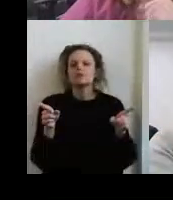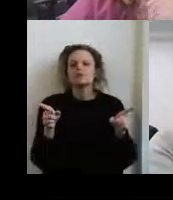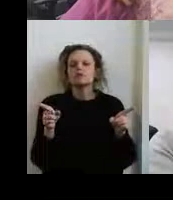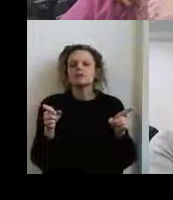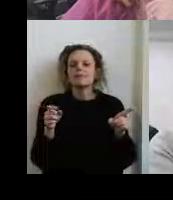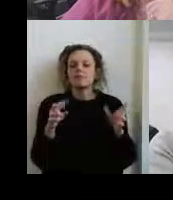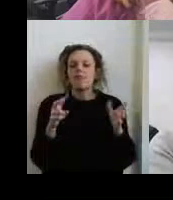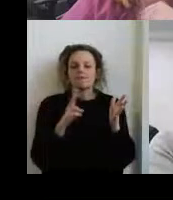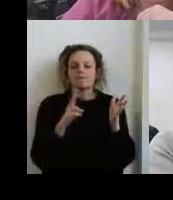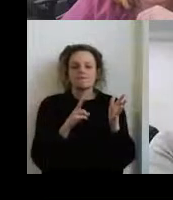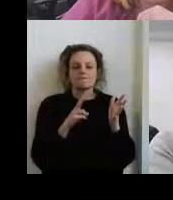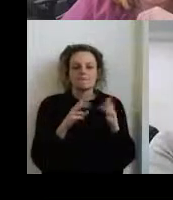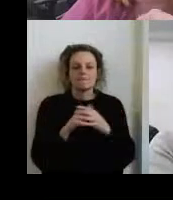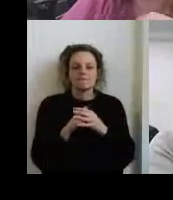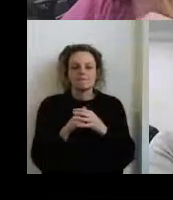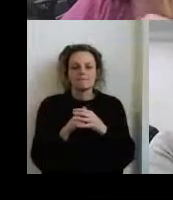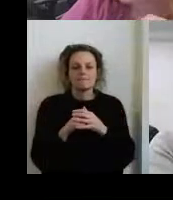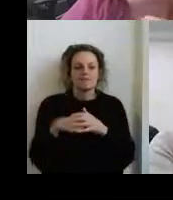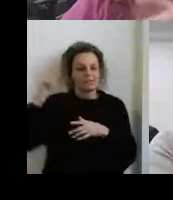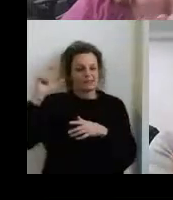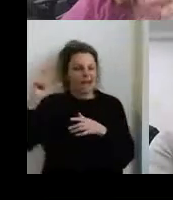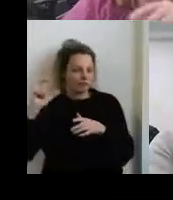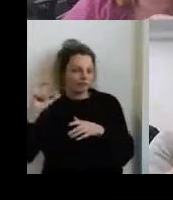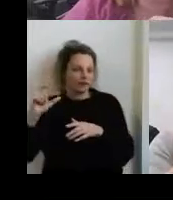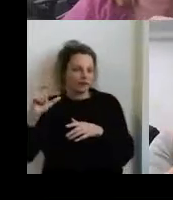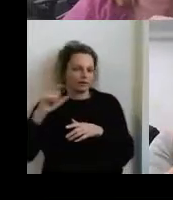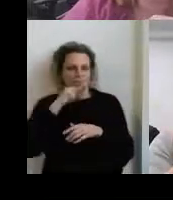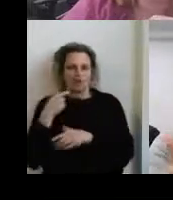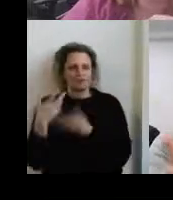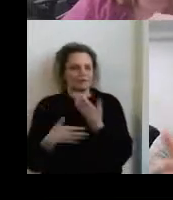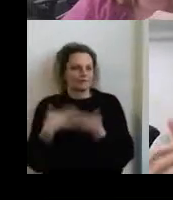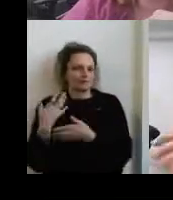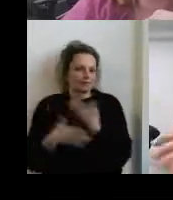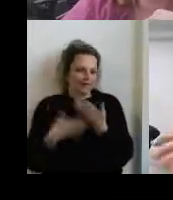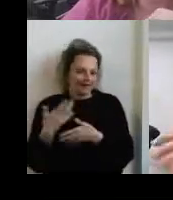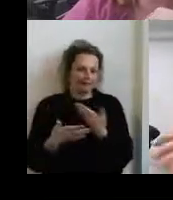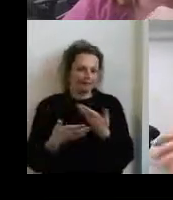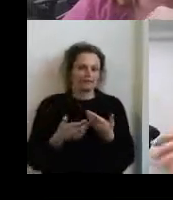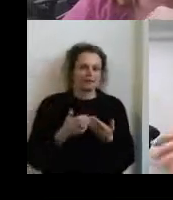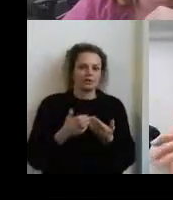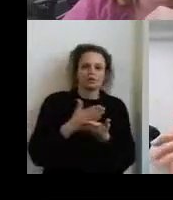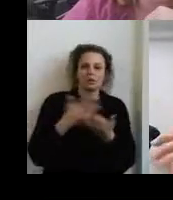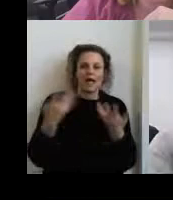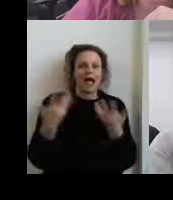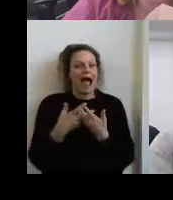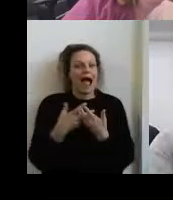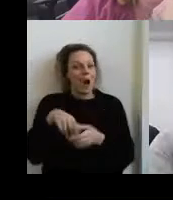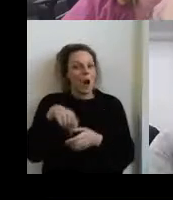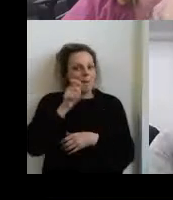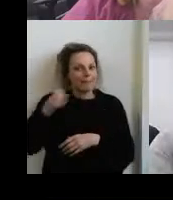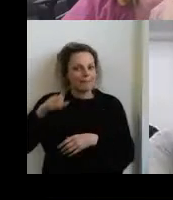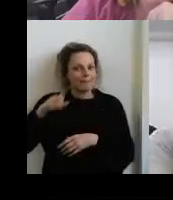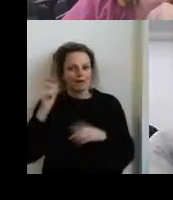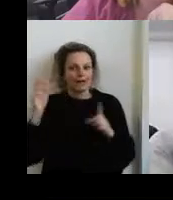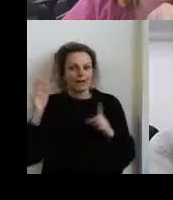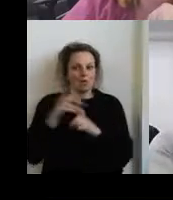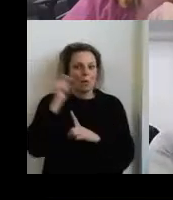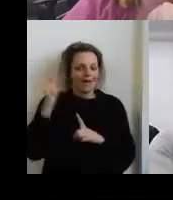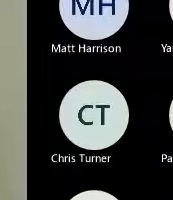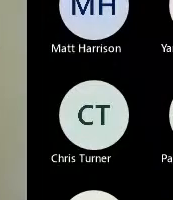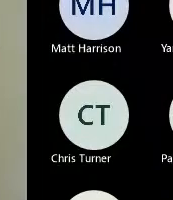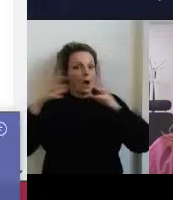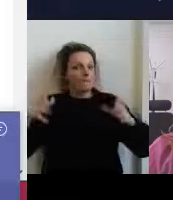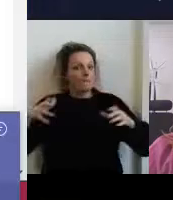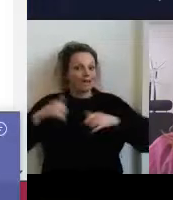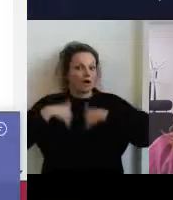which is Catherine, who I'm looking to my left, is going to join very quickly and share how people can win an even bigger prize from Microsoft during TechShare Pro. Over